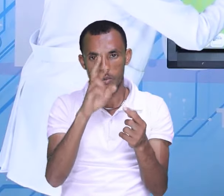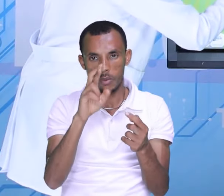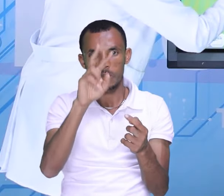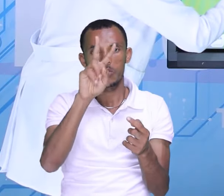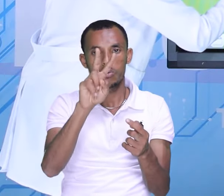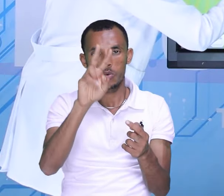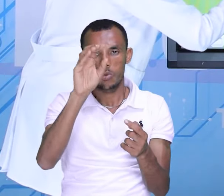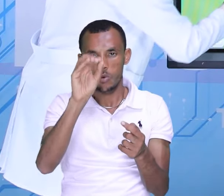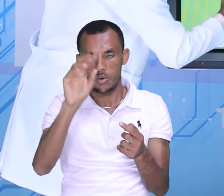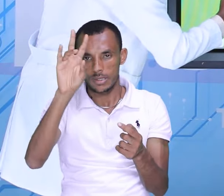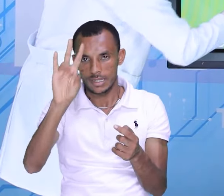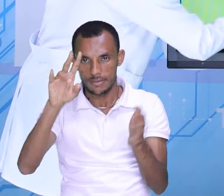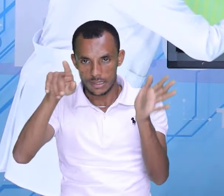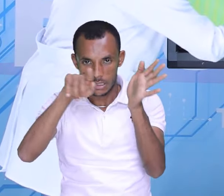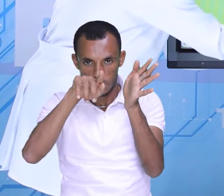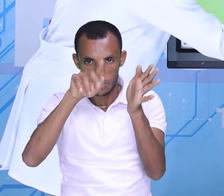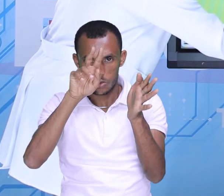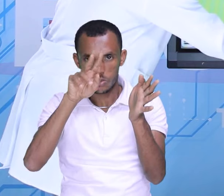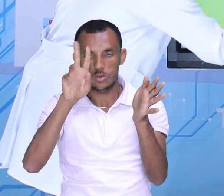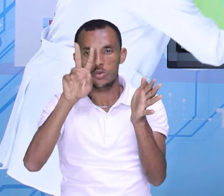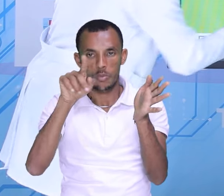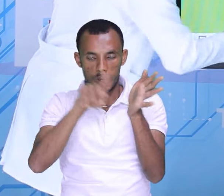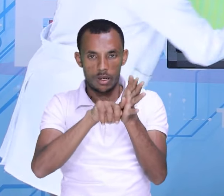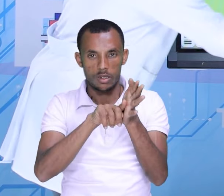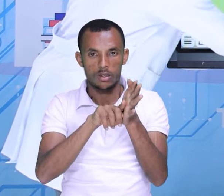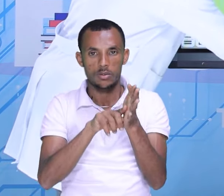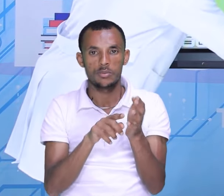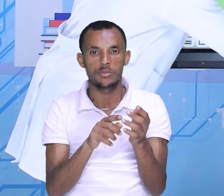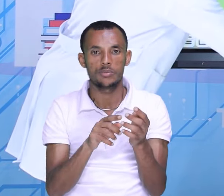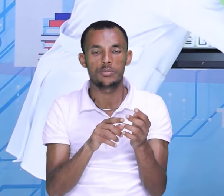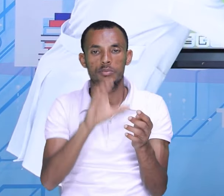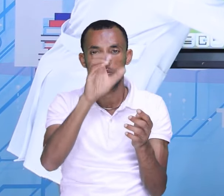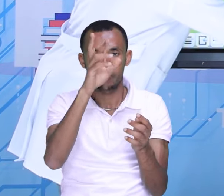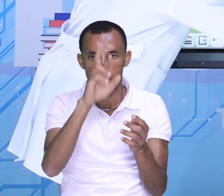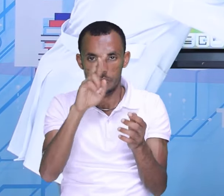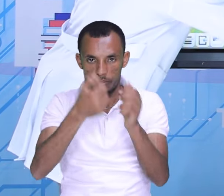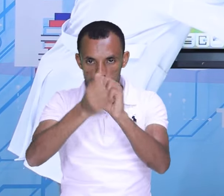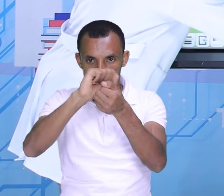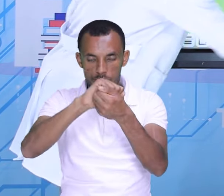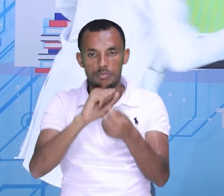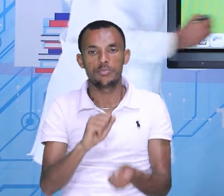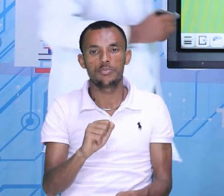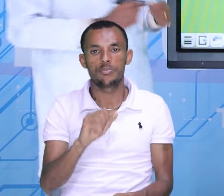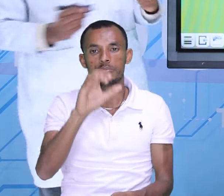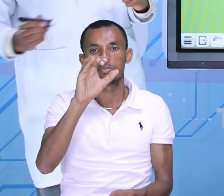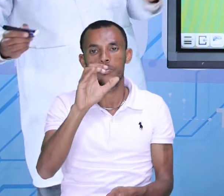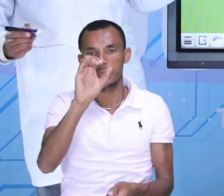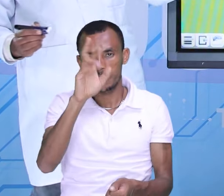2O7 2 minus converted into chromium plus